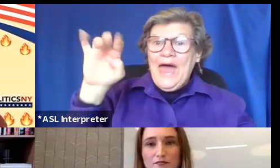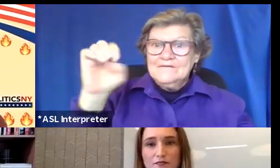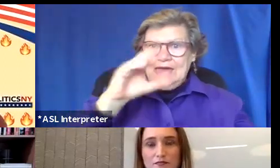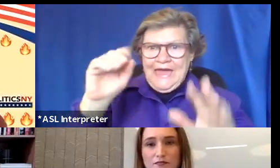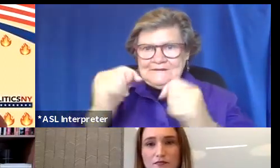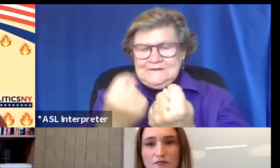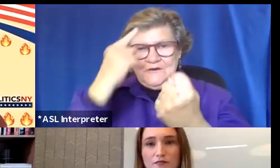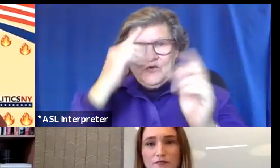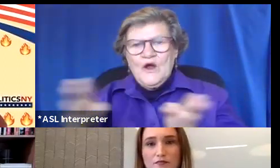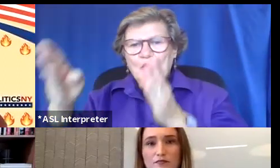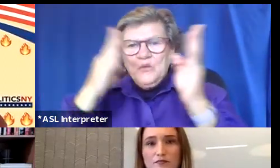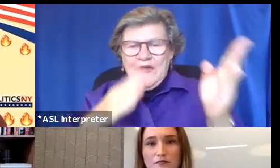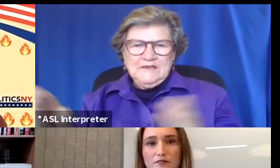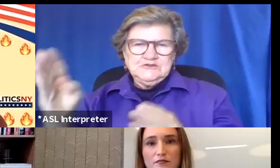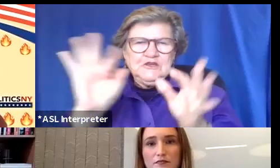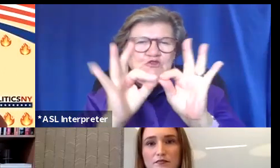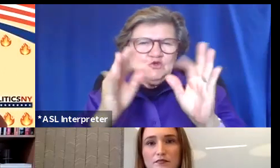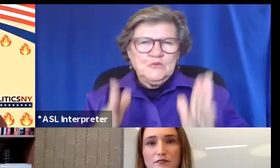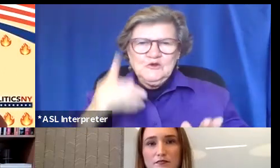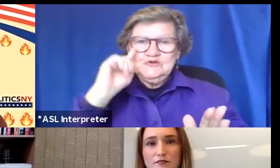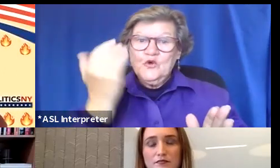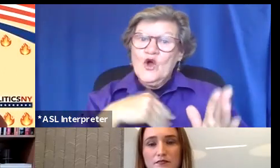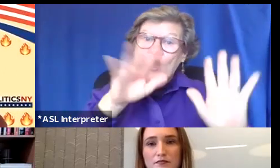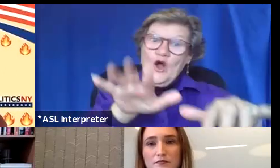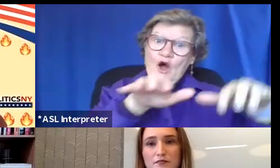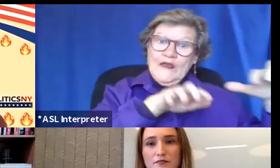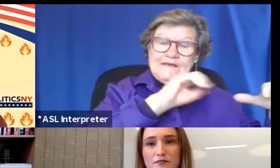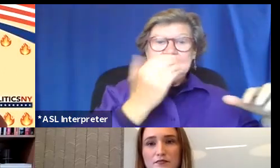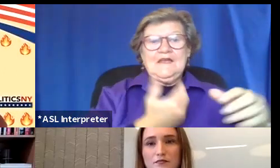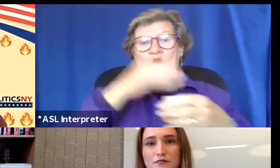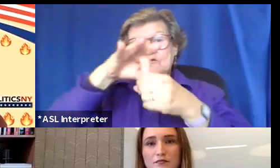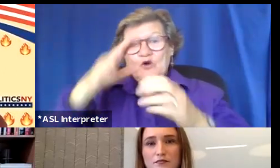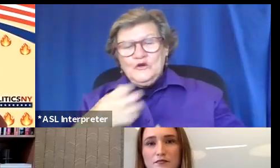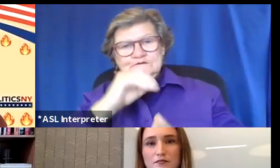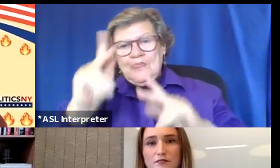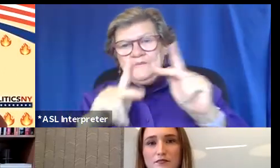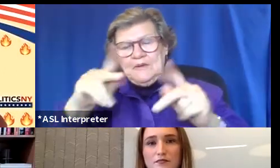arranging this capability for our audience and our voters and the community.